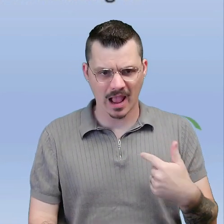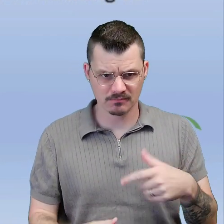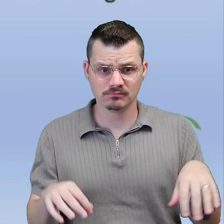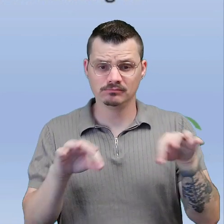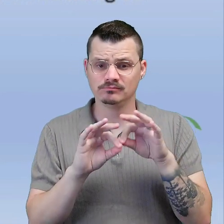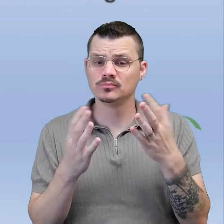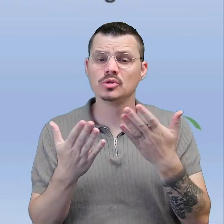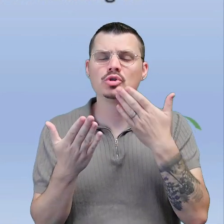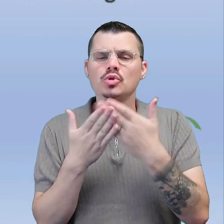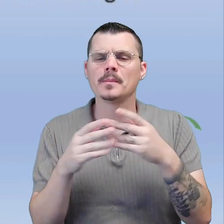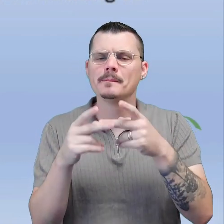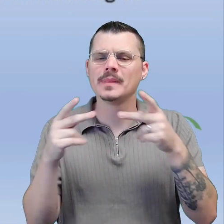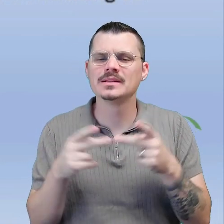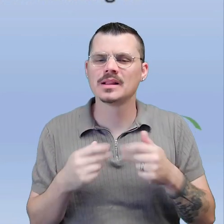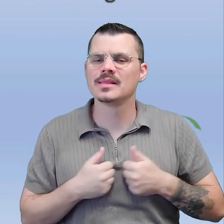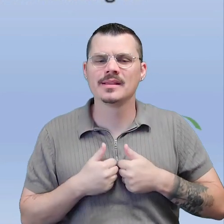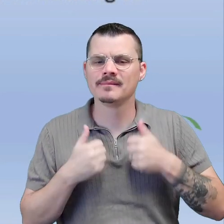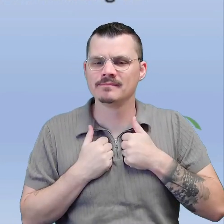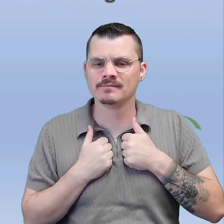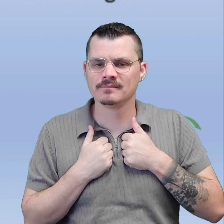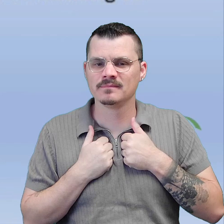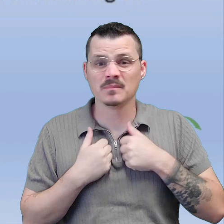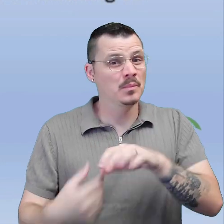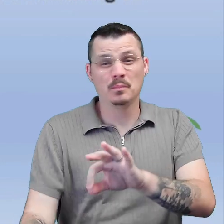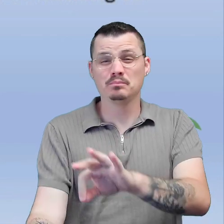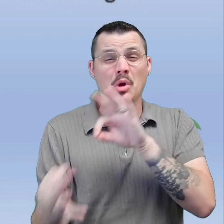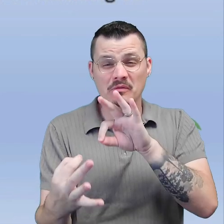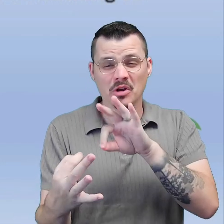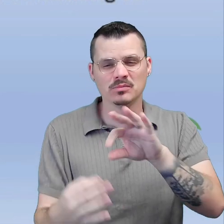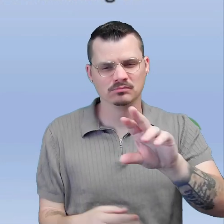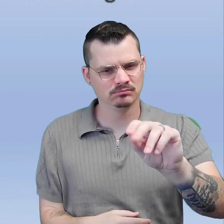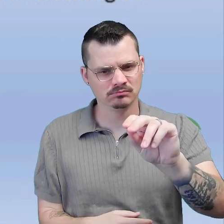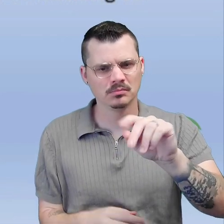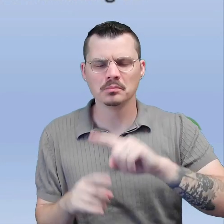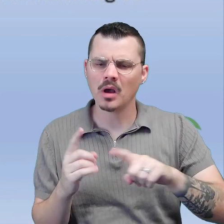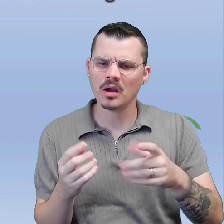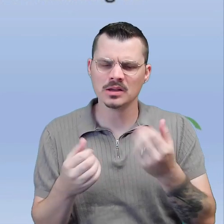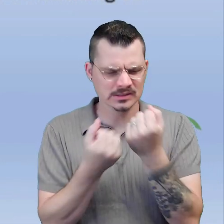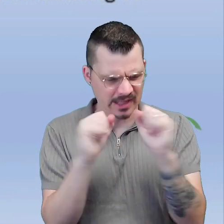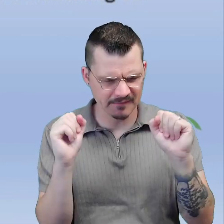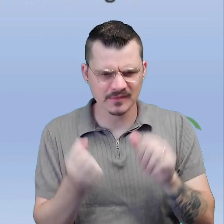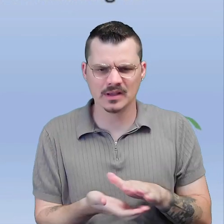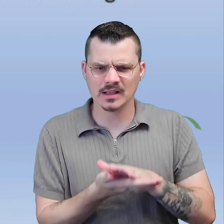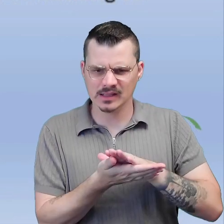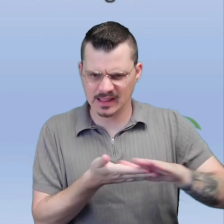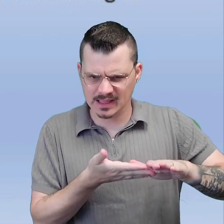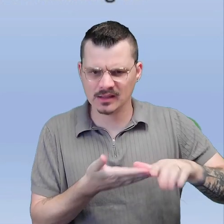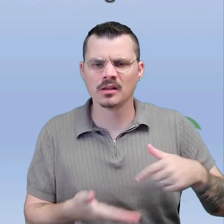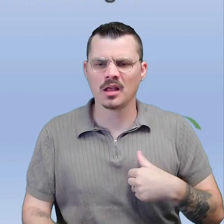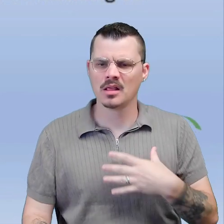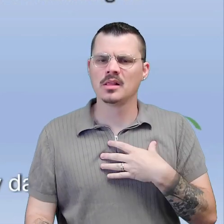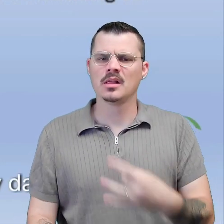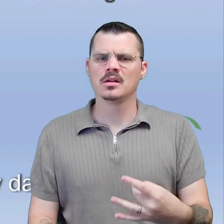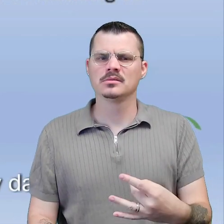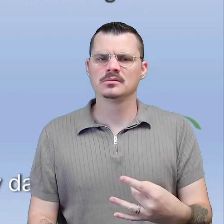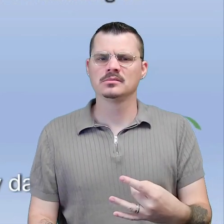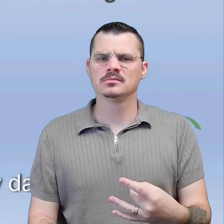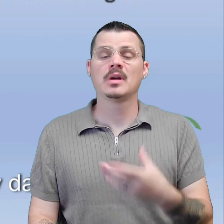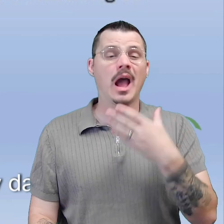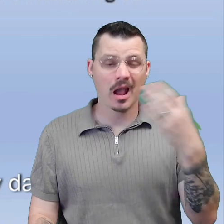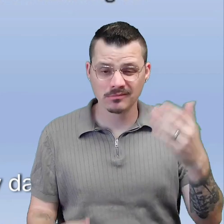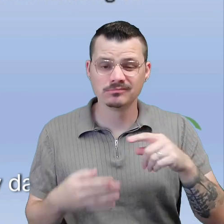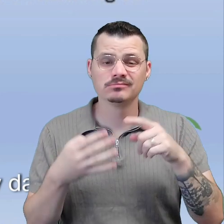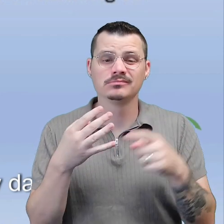I have a good place to live. Doesn't have to be perfect, but it's safe and it's clean and I like it. And I got